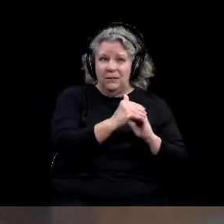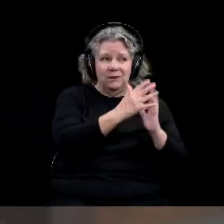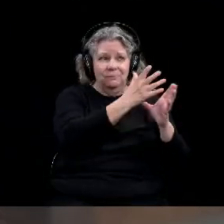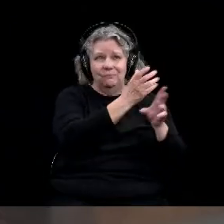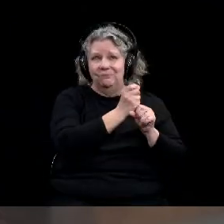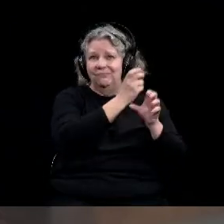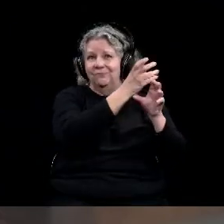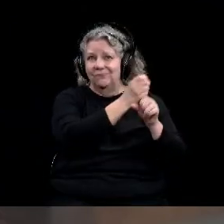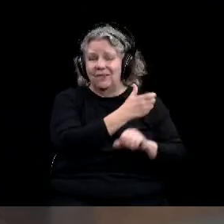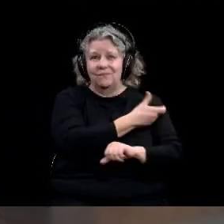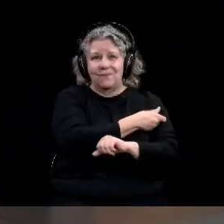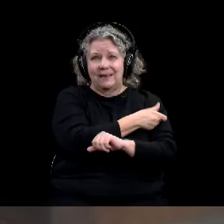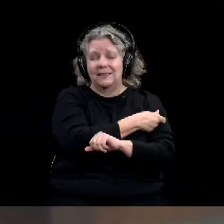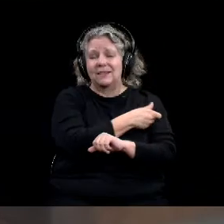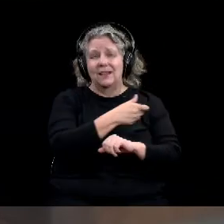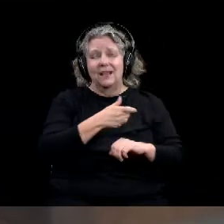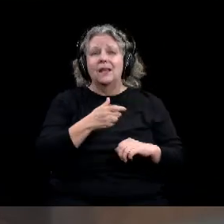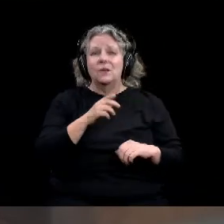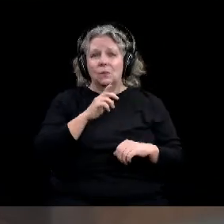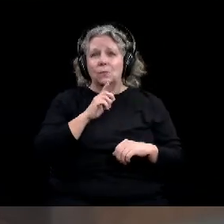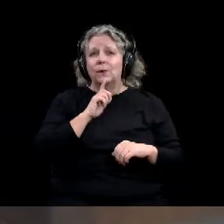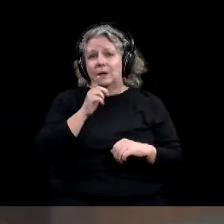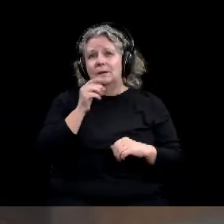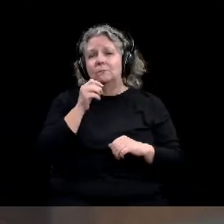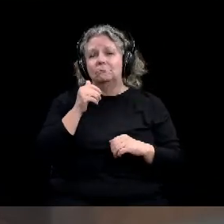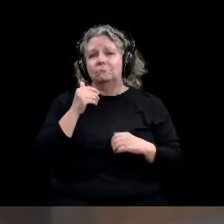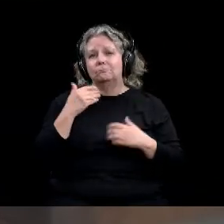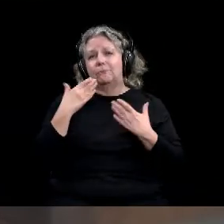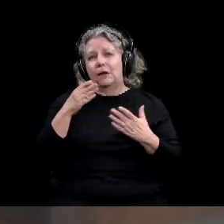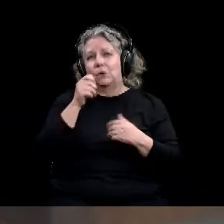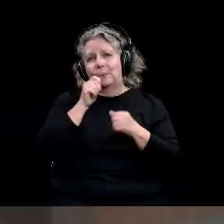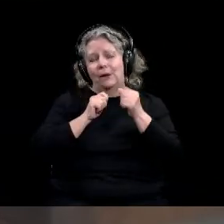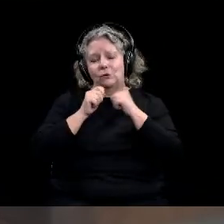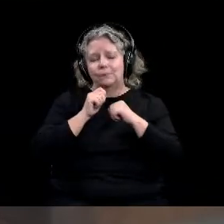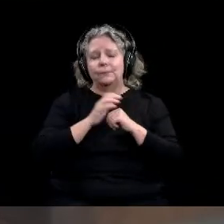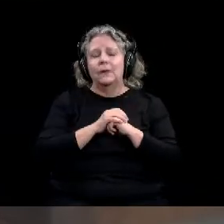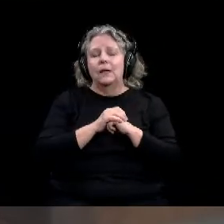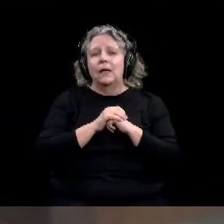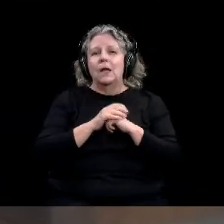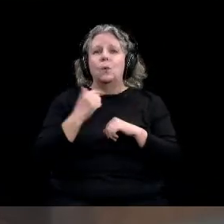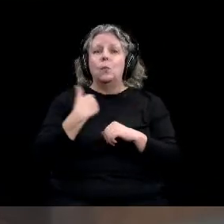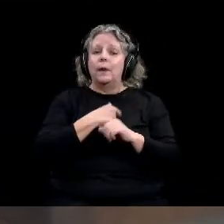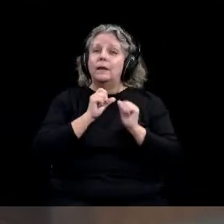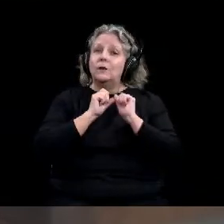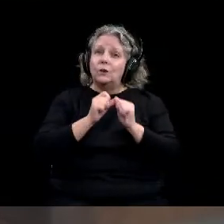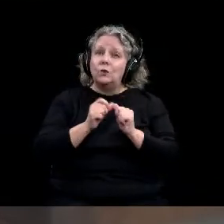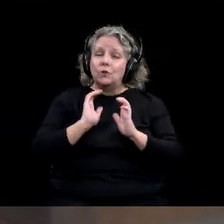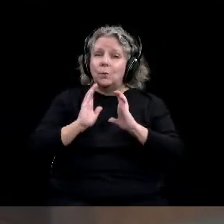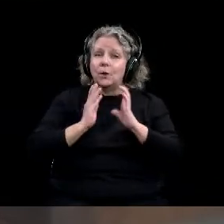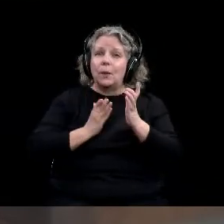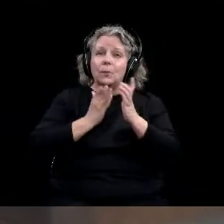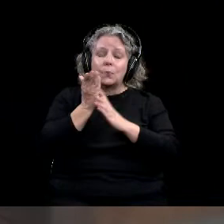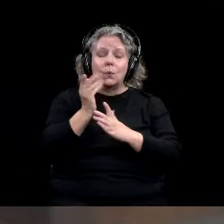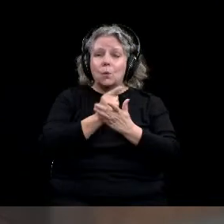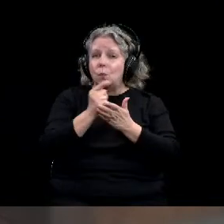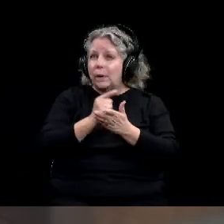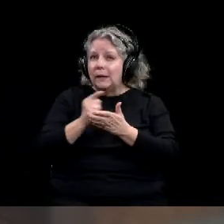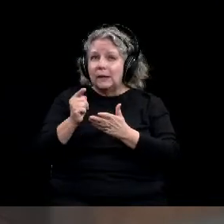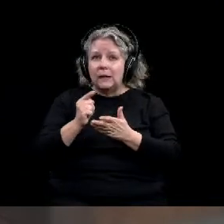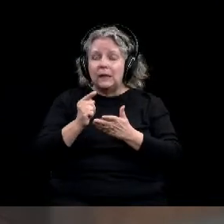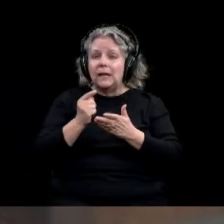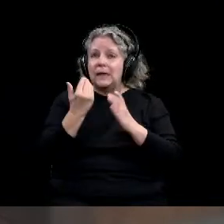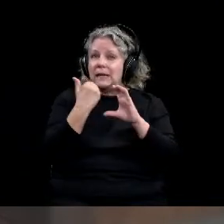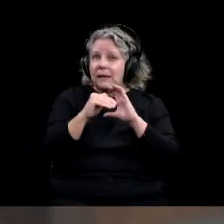appreciated. We will continue to communicate through our weekly update emails, our website, this press conference, social media, town